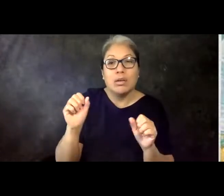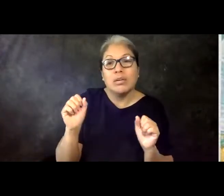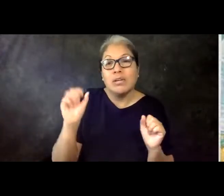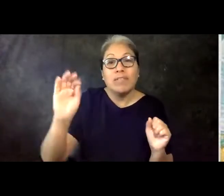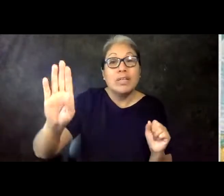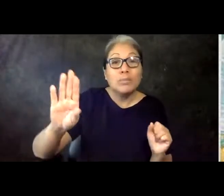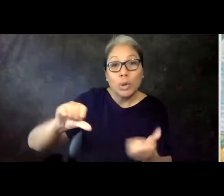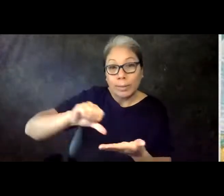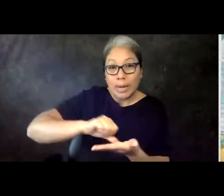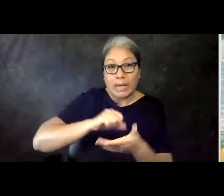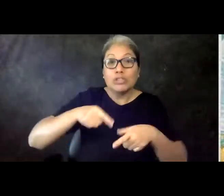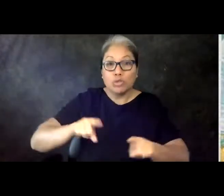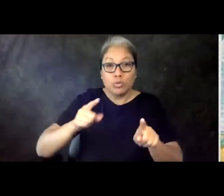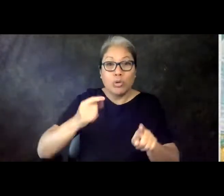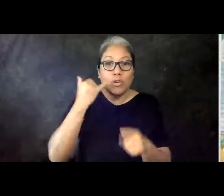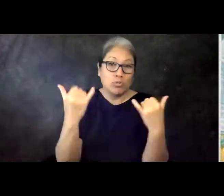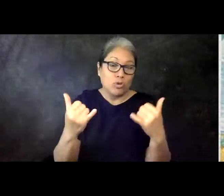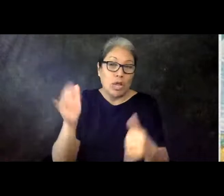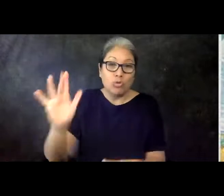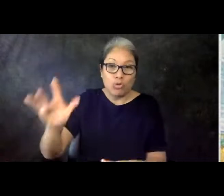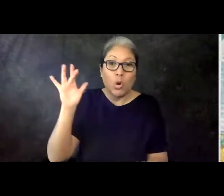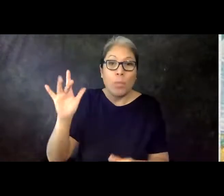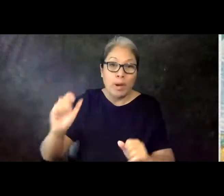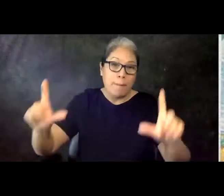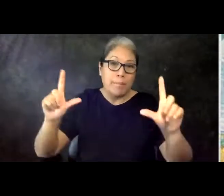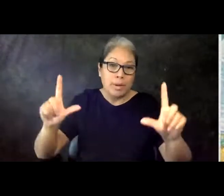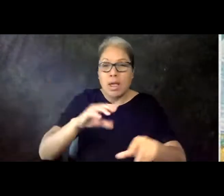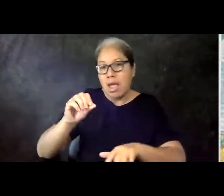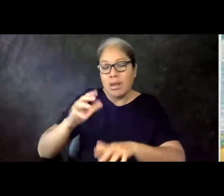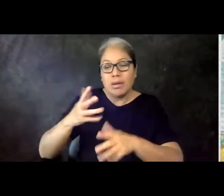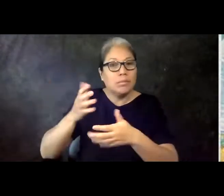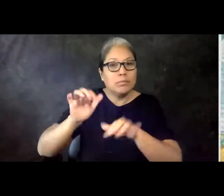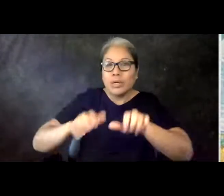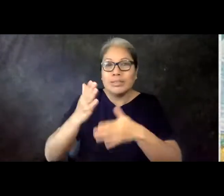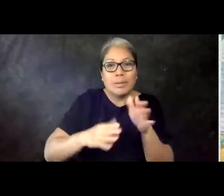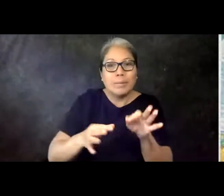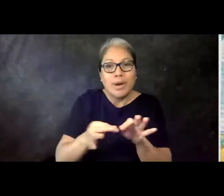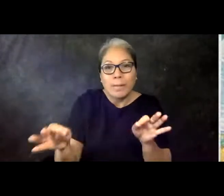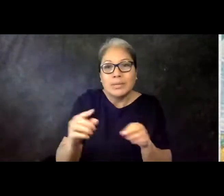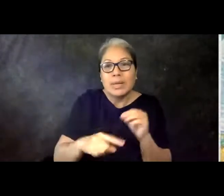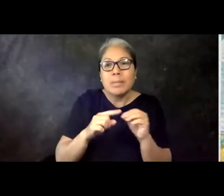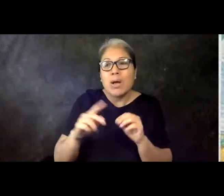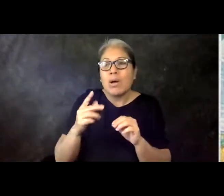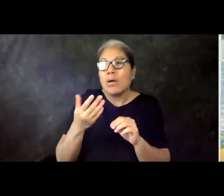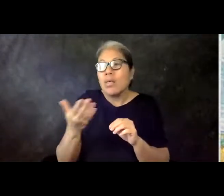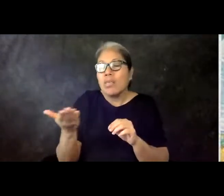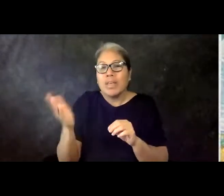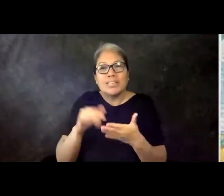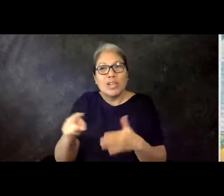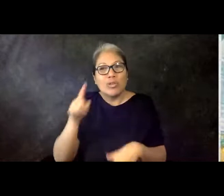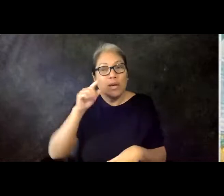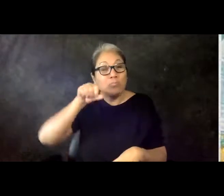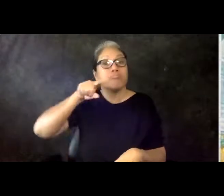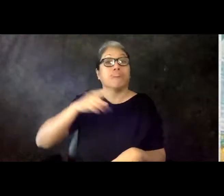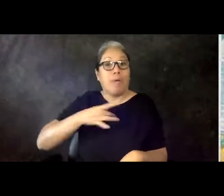page during the call today, if that works for you, and put in some comments about things people say that stand out to you, thoughts and